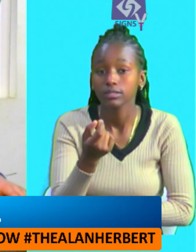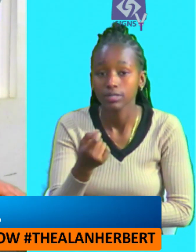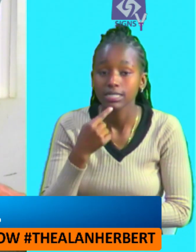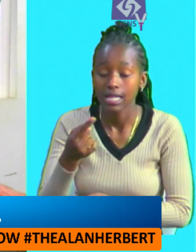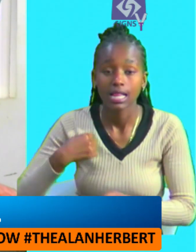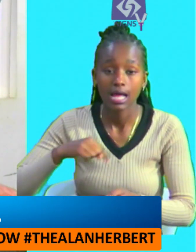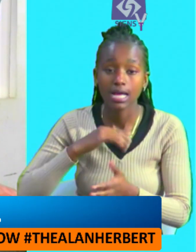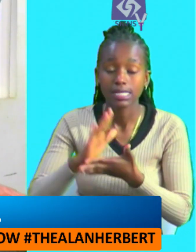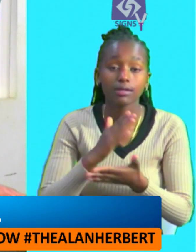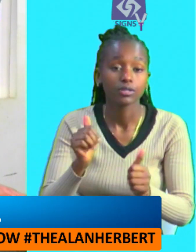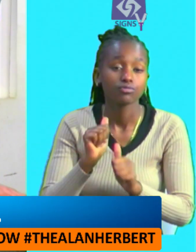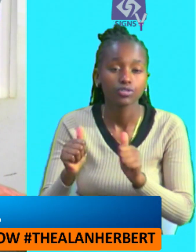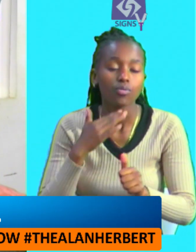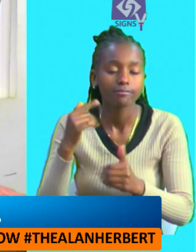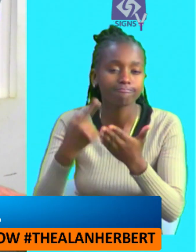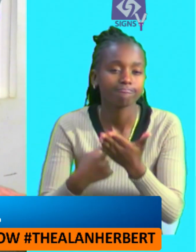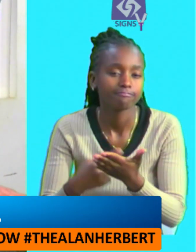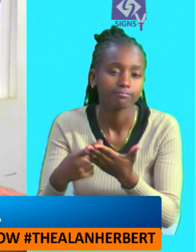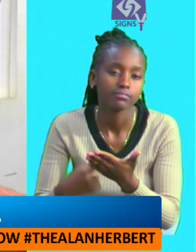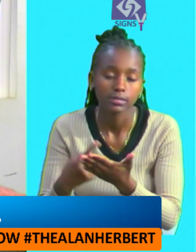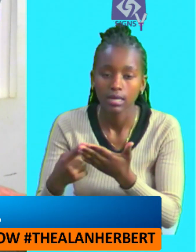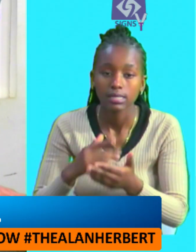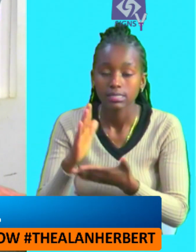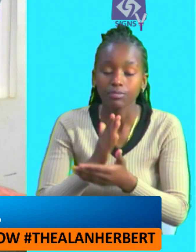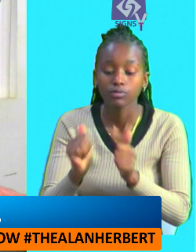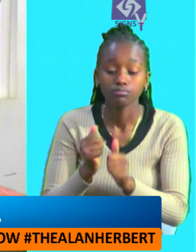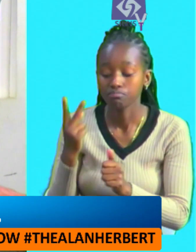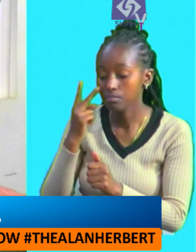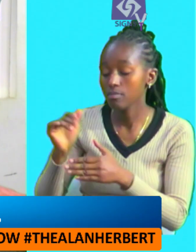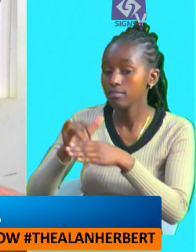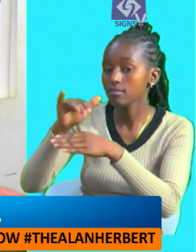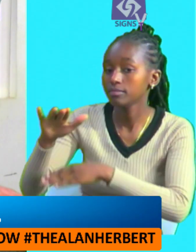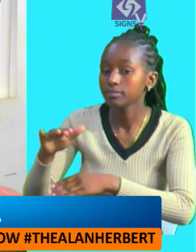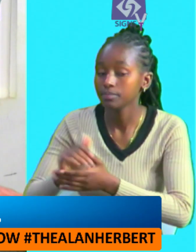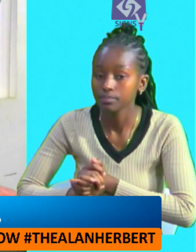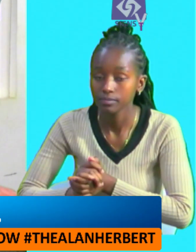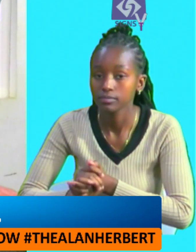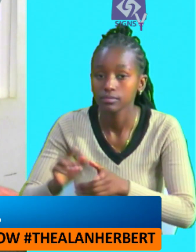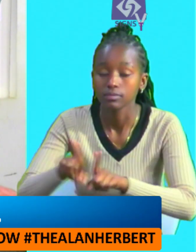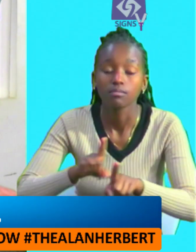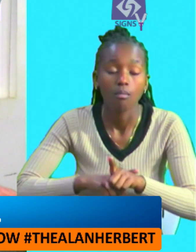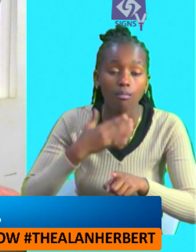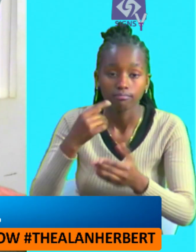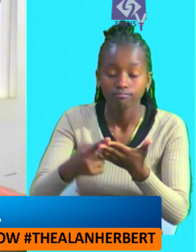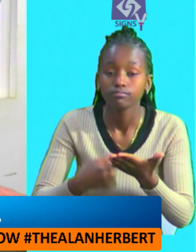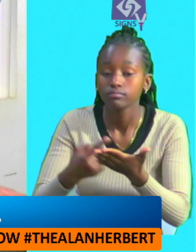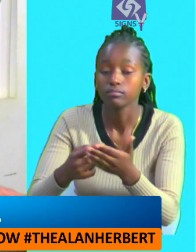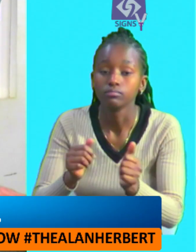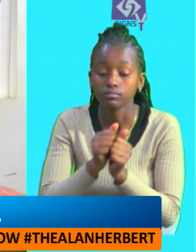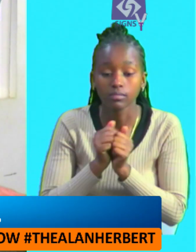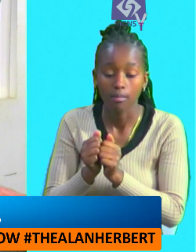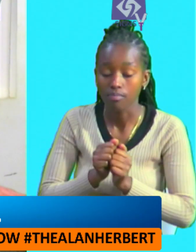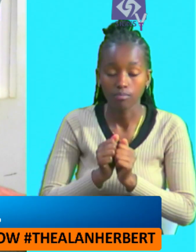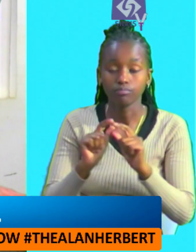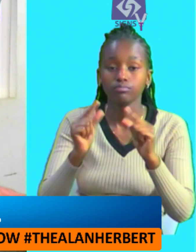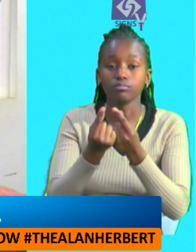cover? What thing did you see out there that you'd want to talk to our Pep Talk gang this morning?